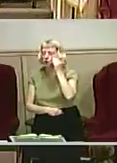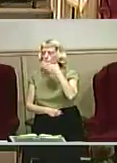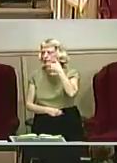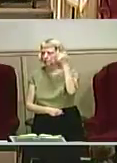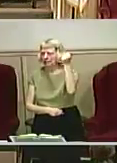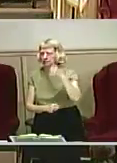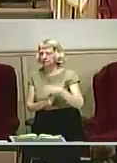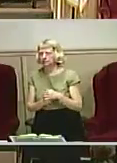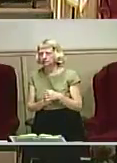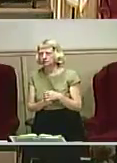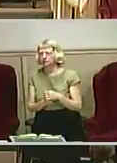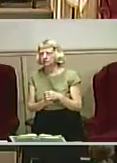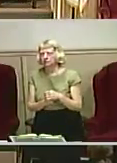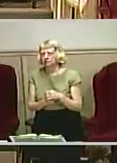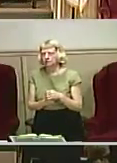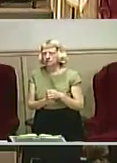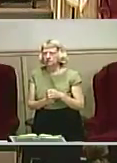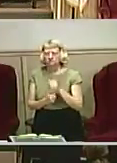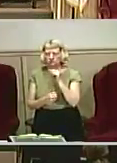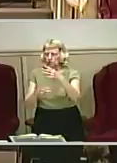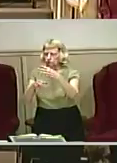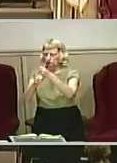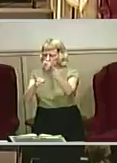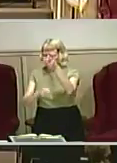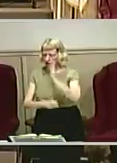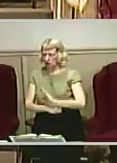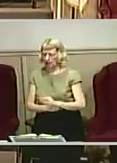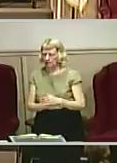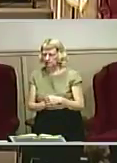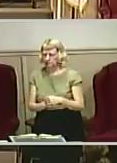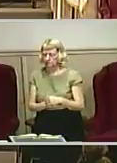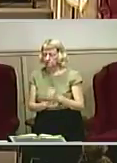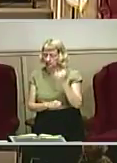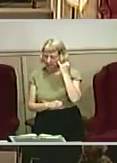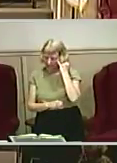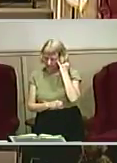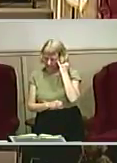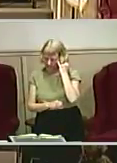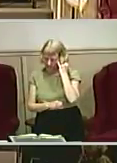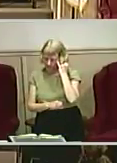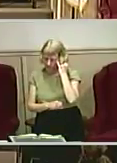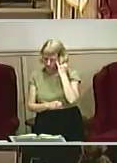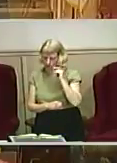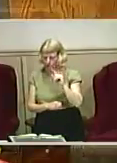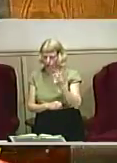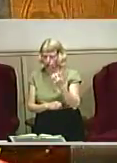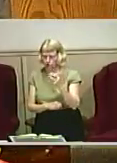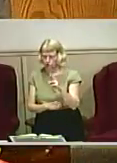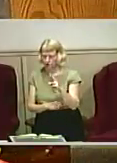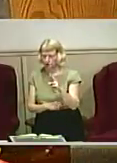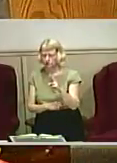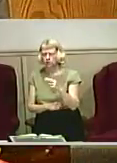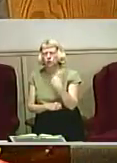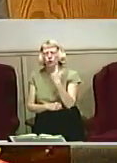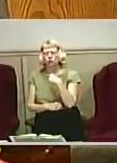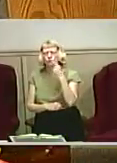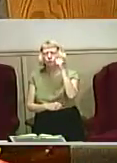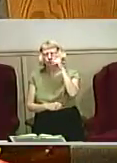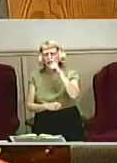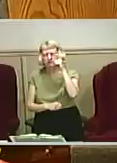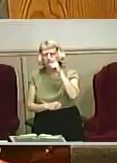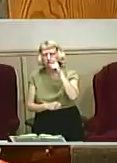best. So I'm not going to trust God. If we take that back to 1 Corinthians, whose wisdom are we looking